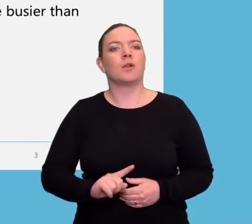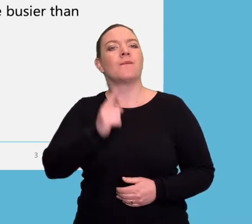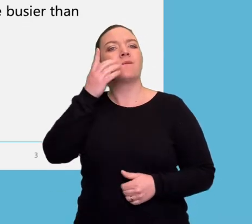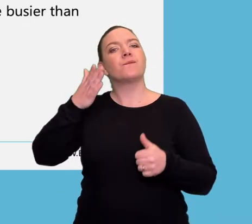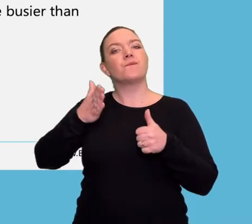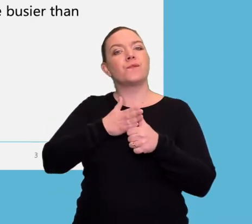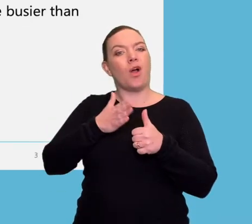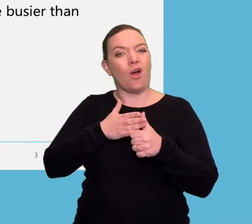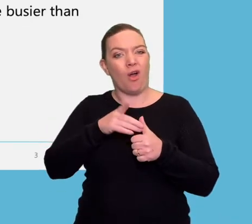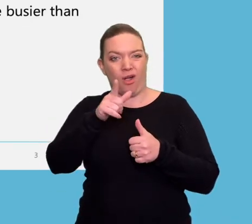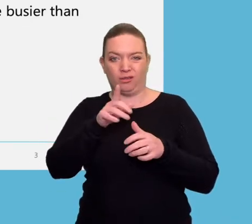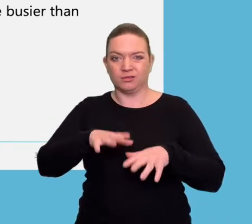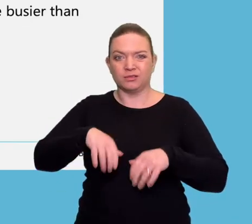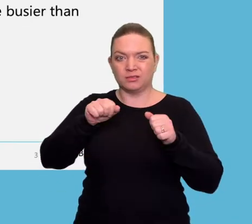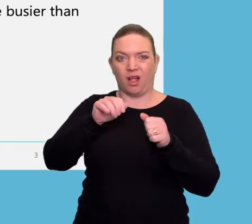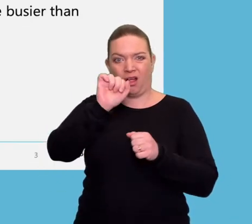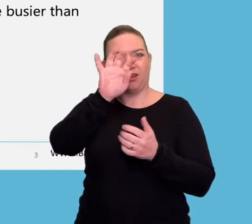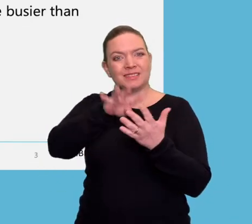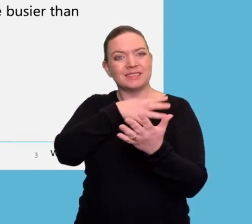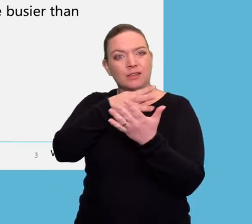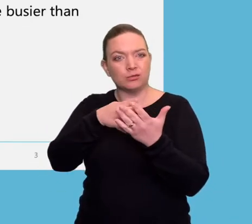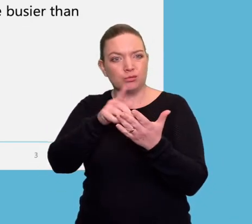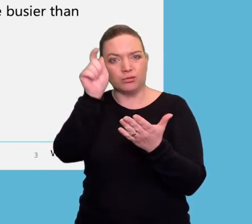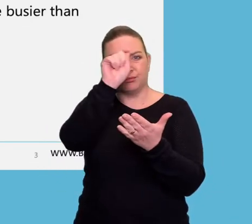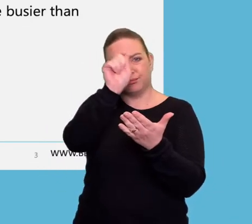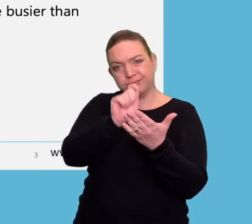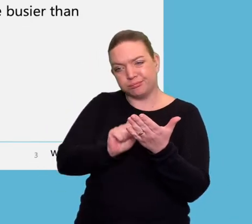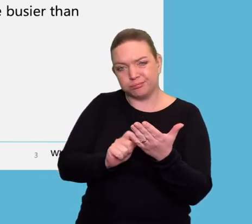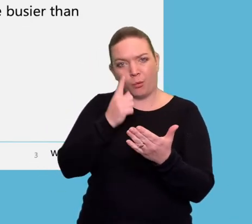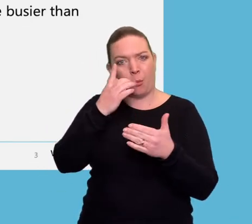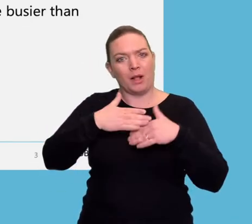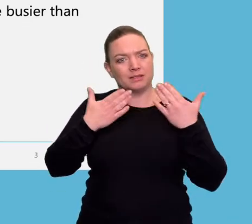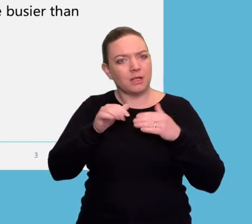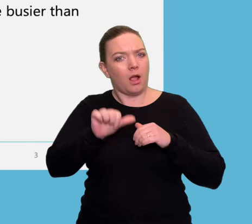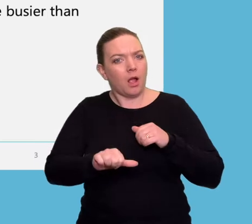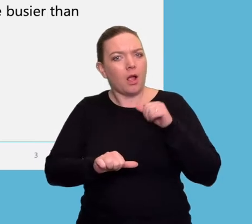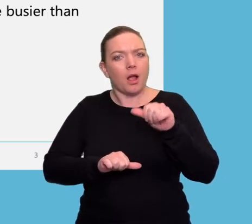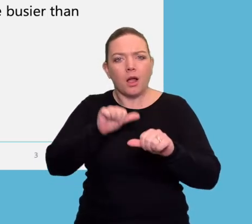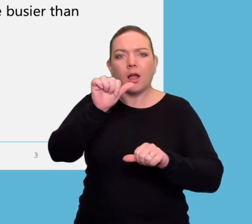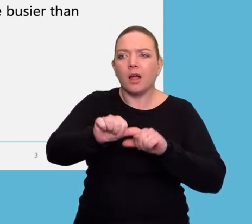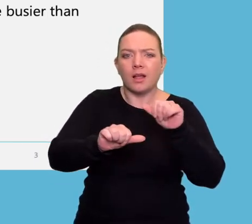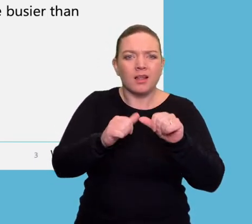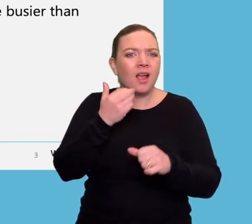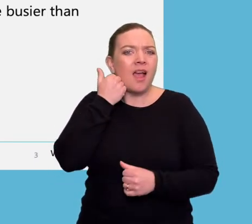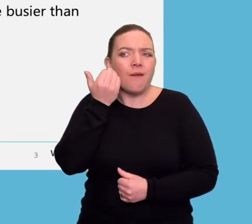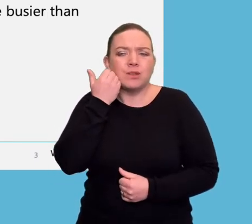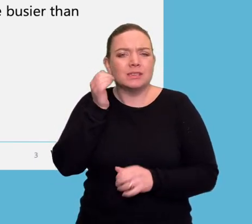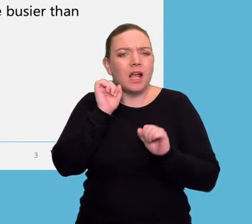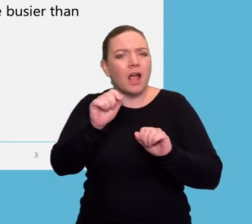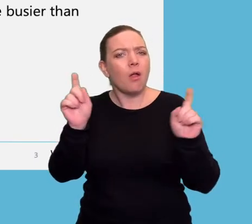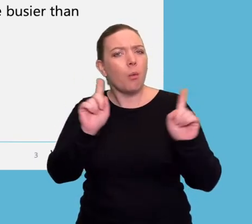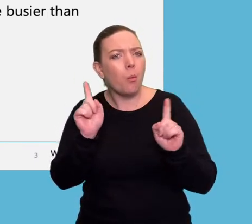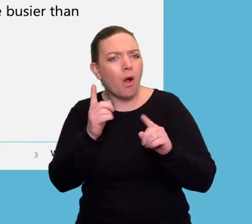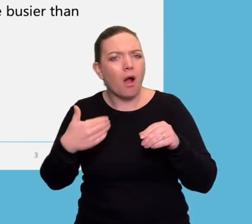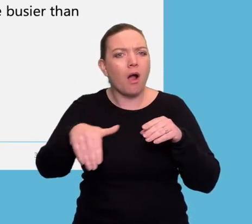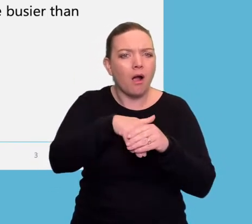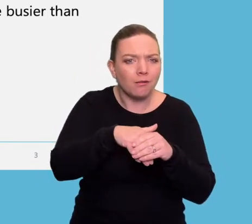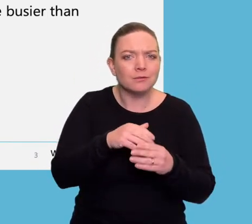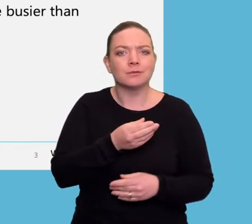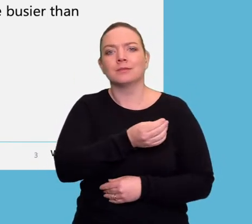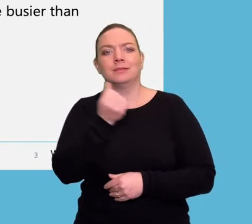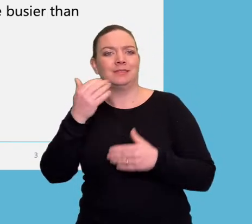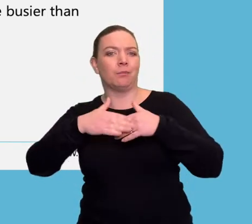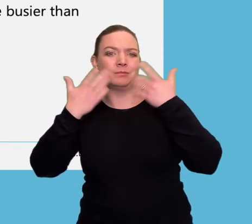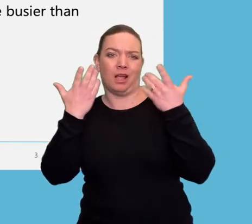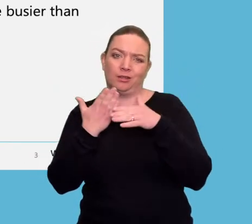Step one, start filling out your schedule. Start with one day at a time. And think about what each day looks like. Some days are